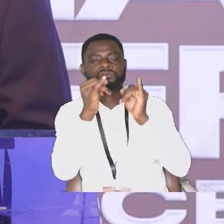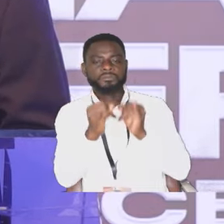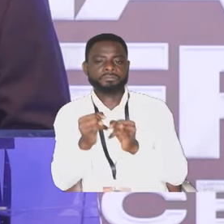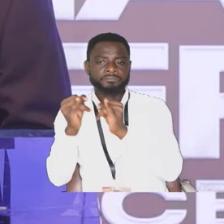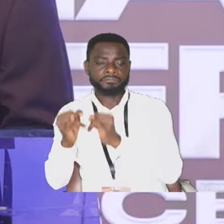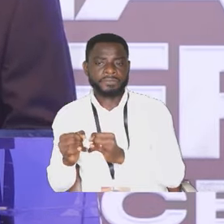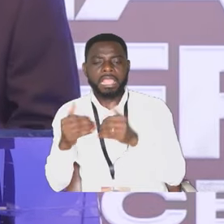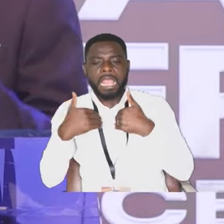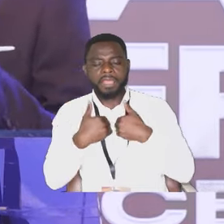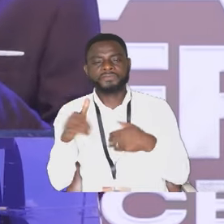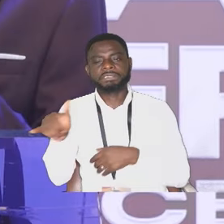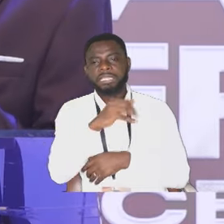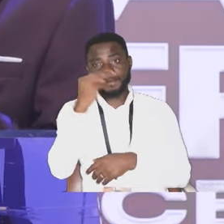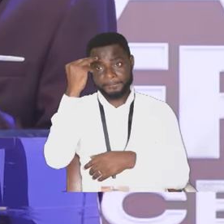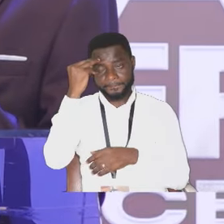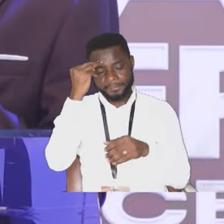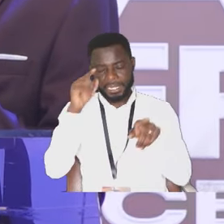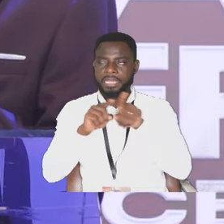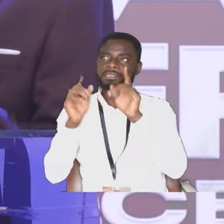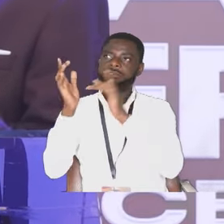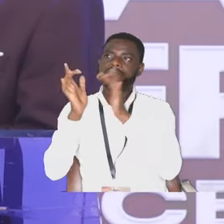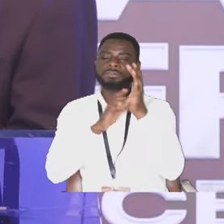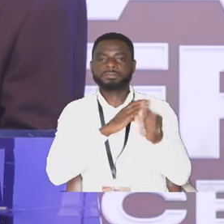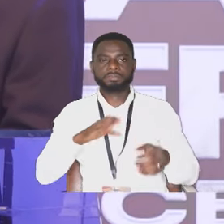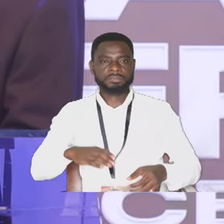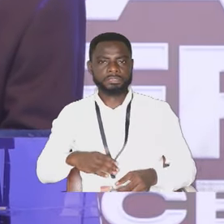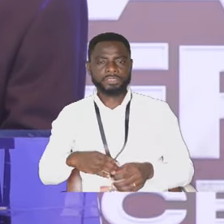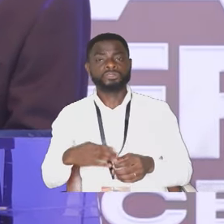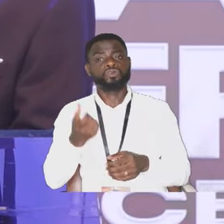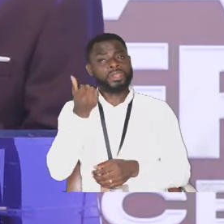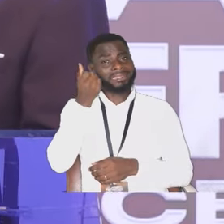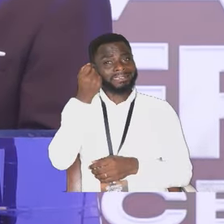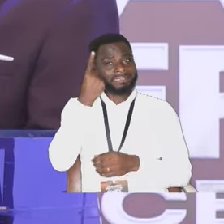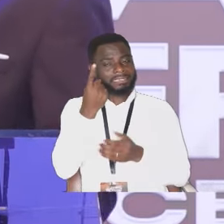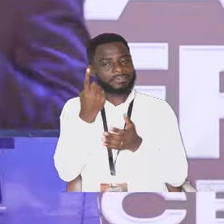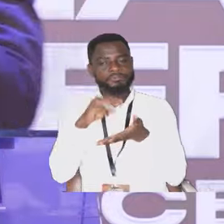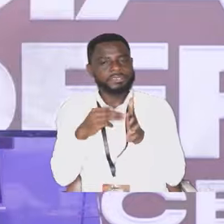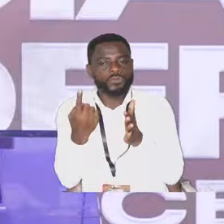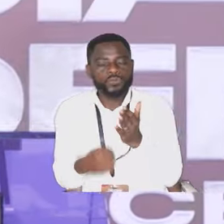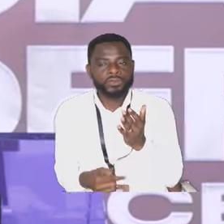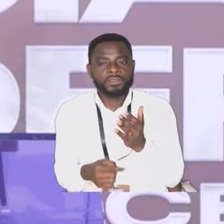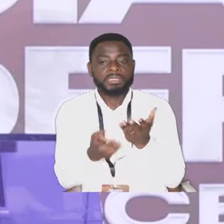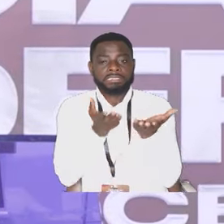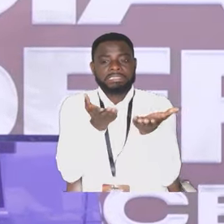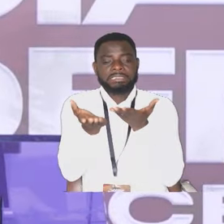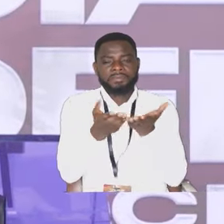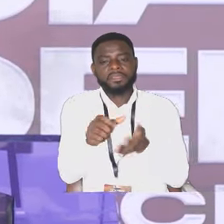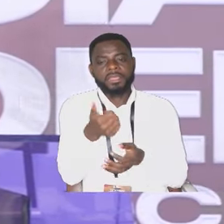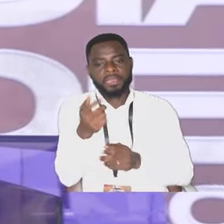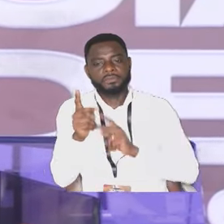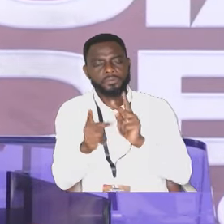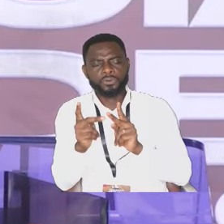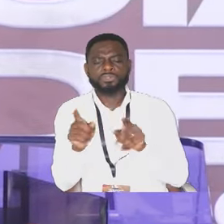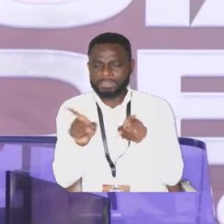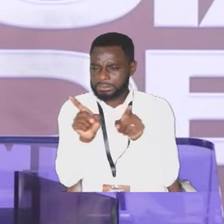same mindset as Christ Jesus. So the understanding here is that, you see, serving others also